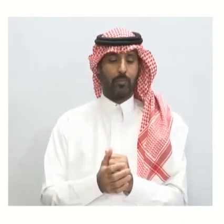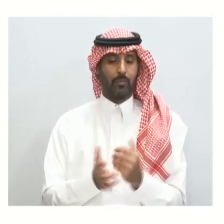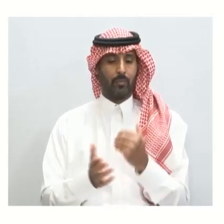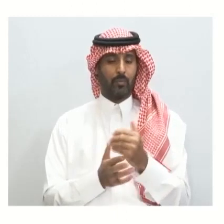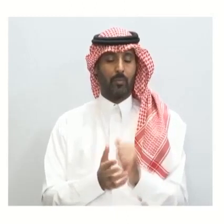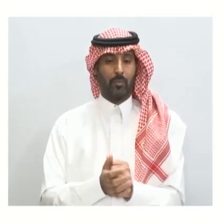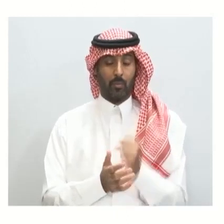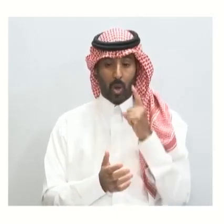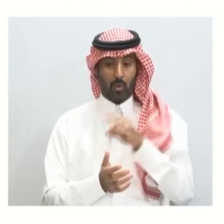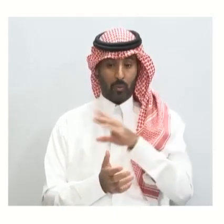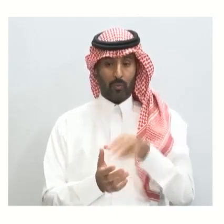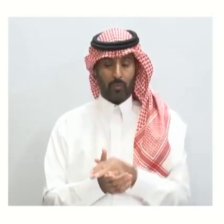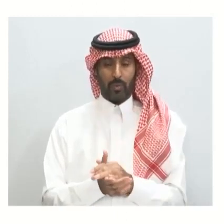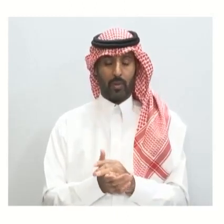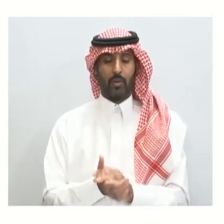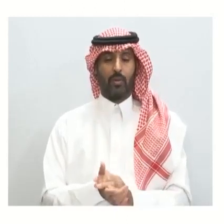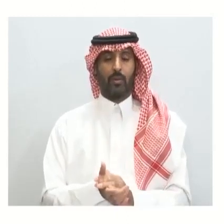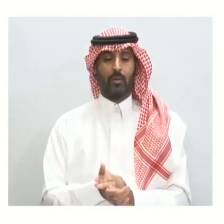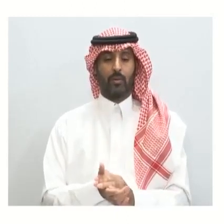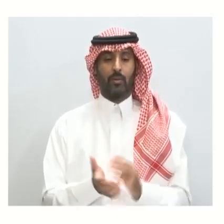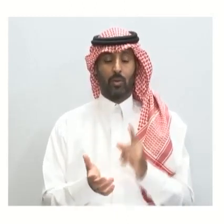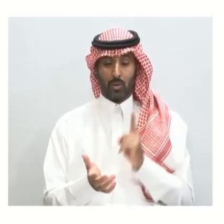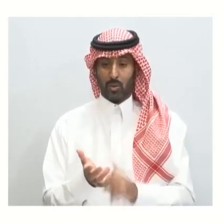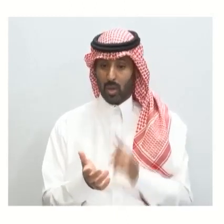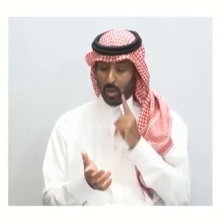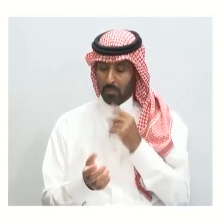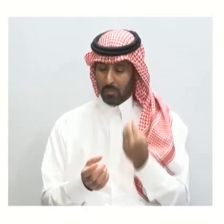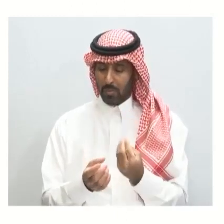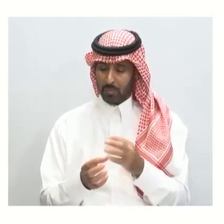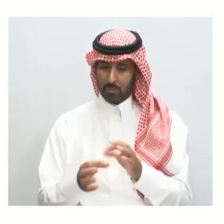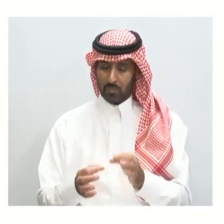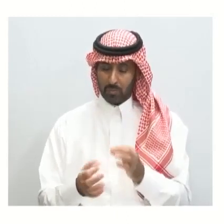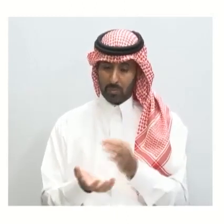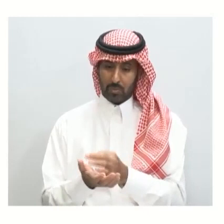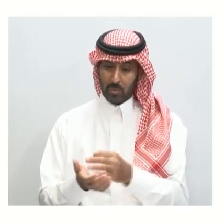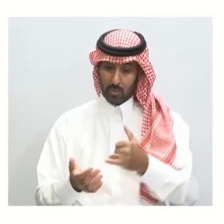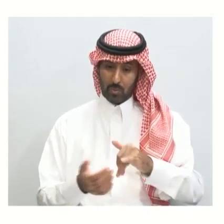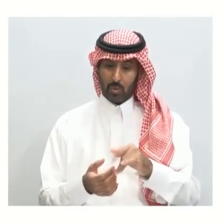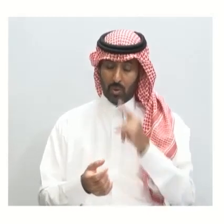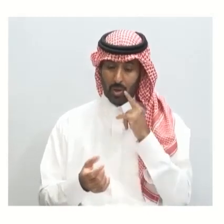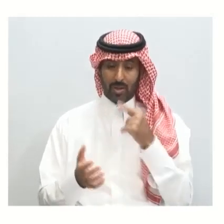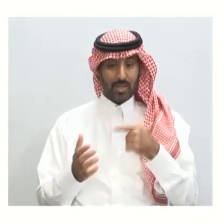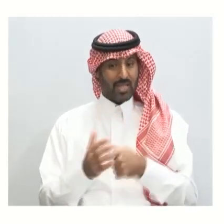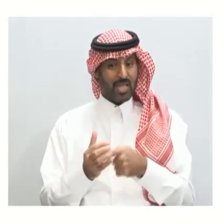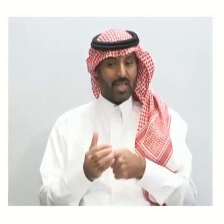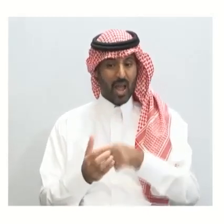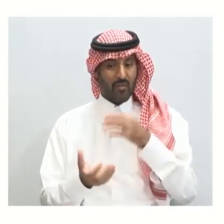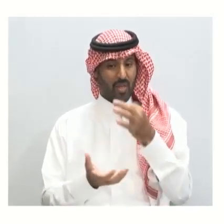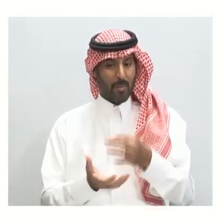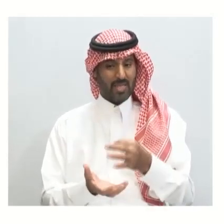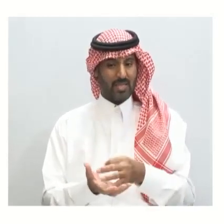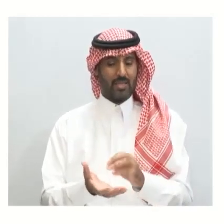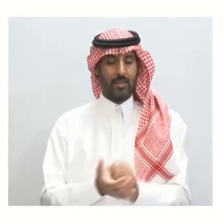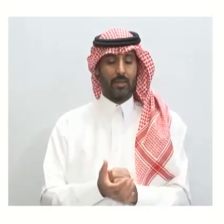we have here, it is really amazing place to go when you are in the center of the city.